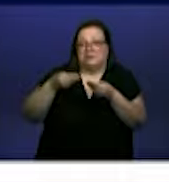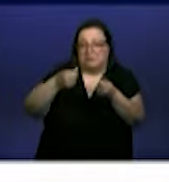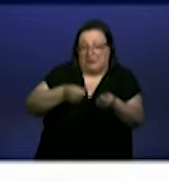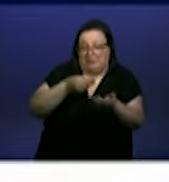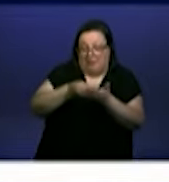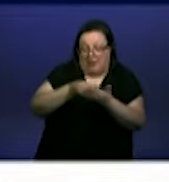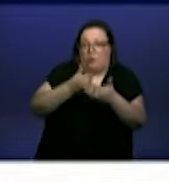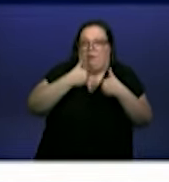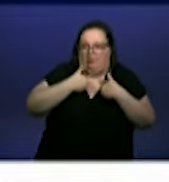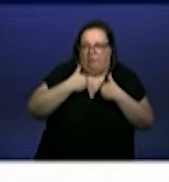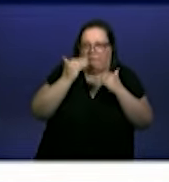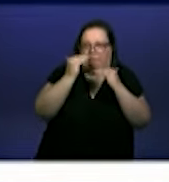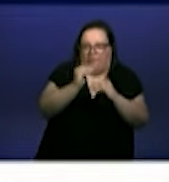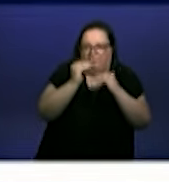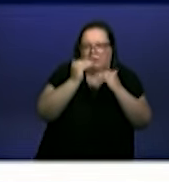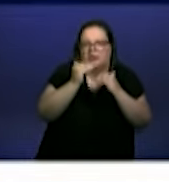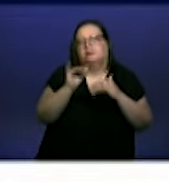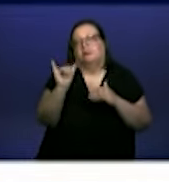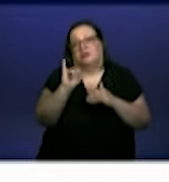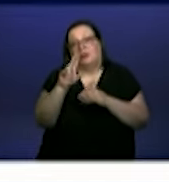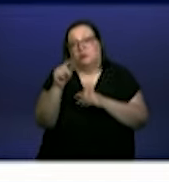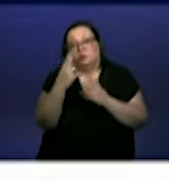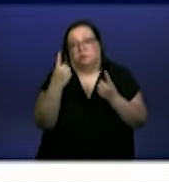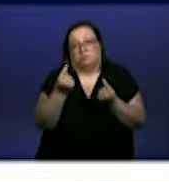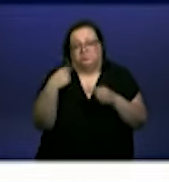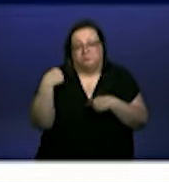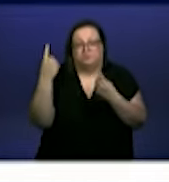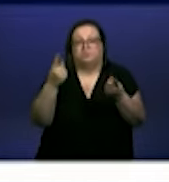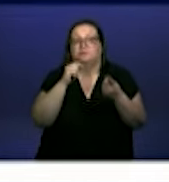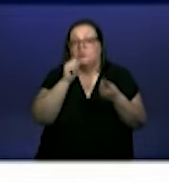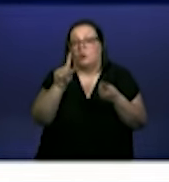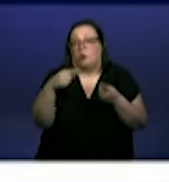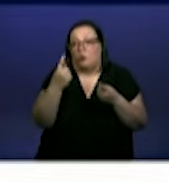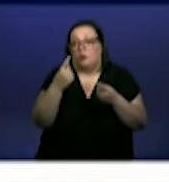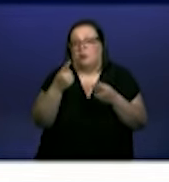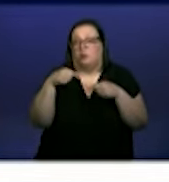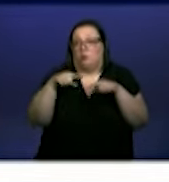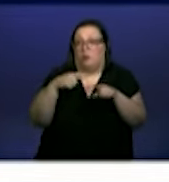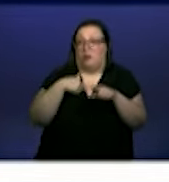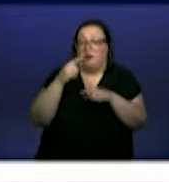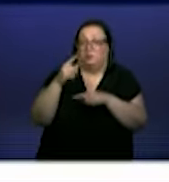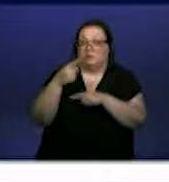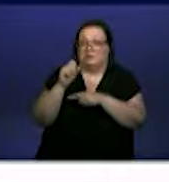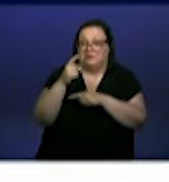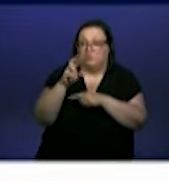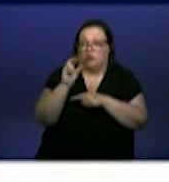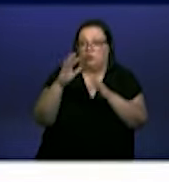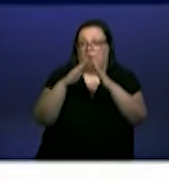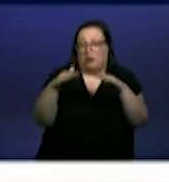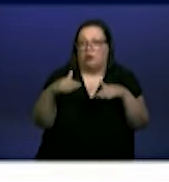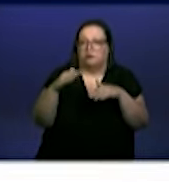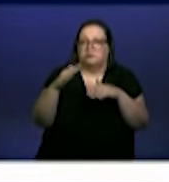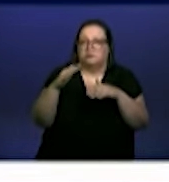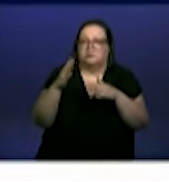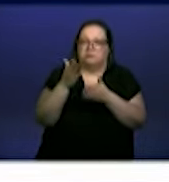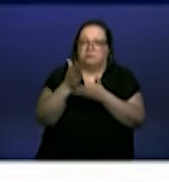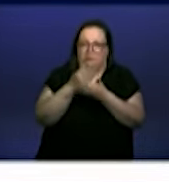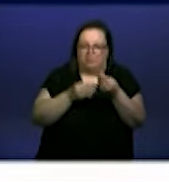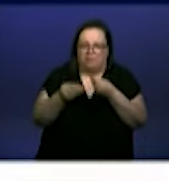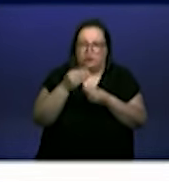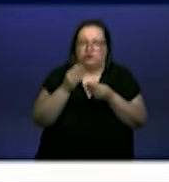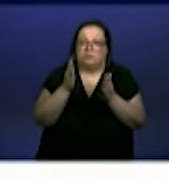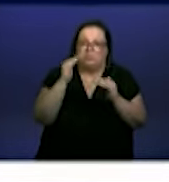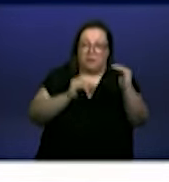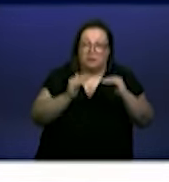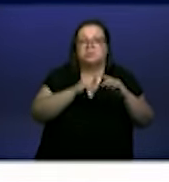have, like we did in Utah. Not only did we balance our budget while I was Speaker of the House, but we had record tax cuts,